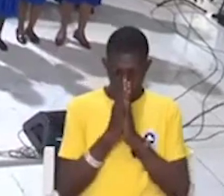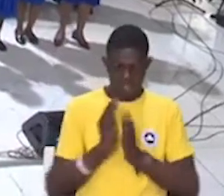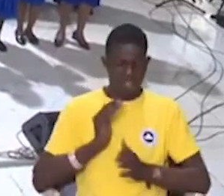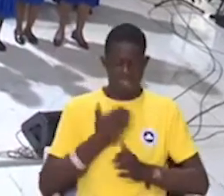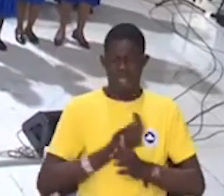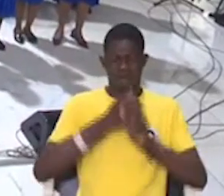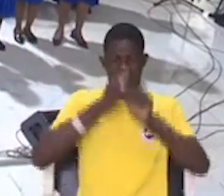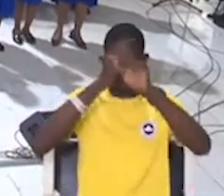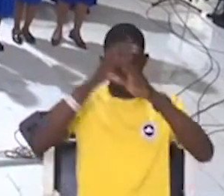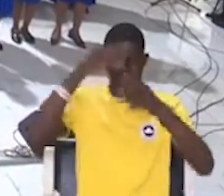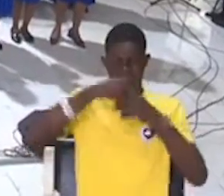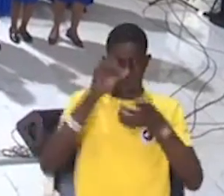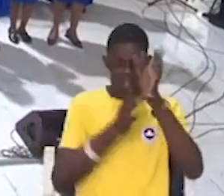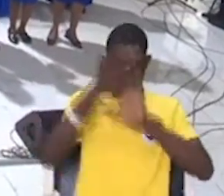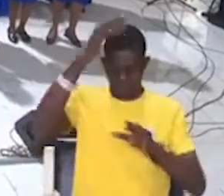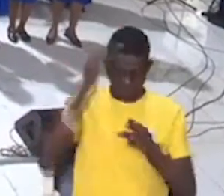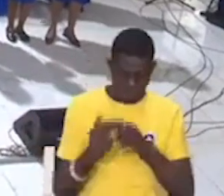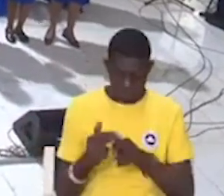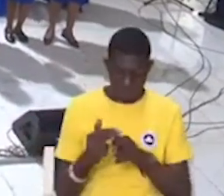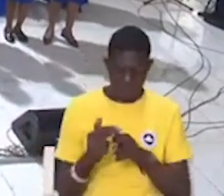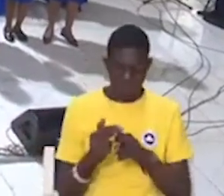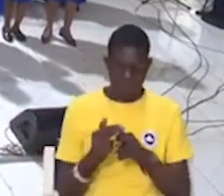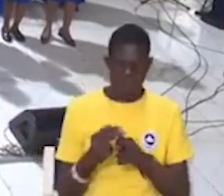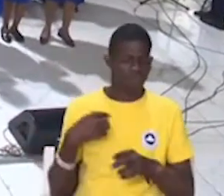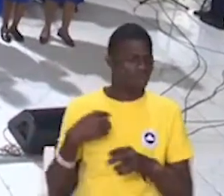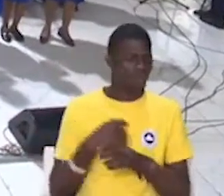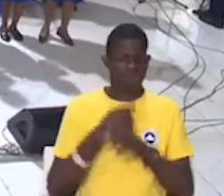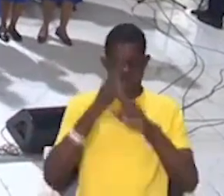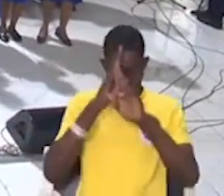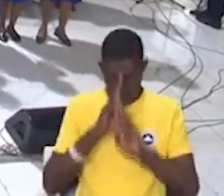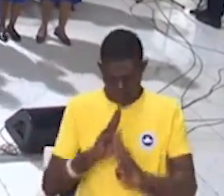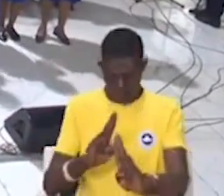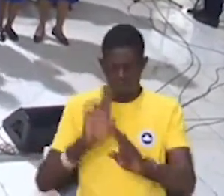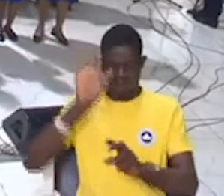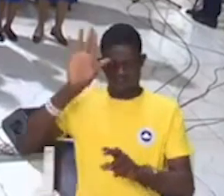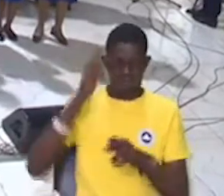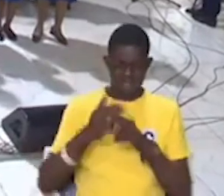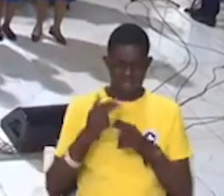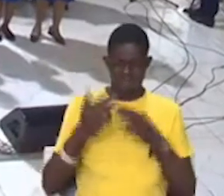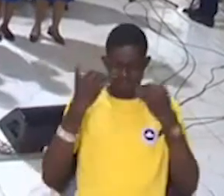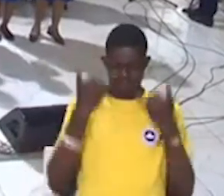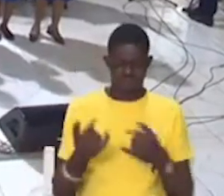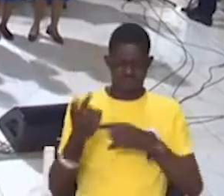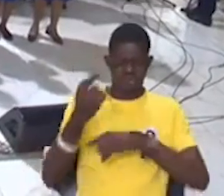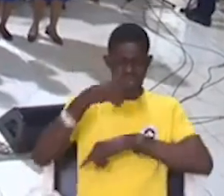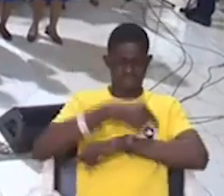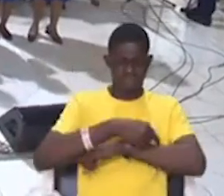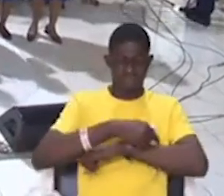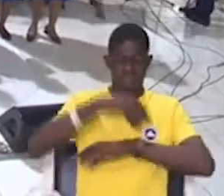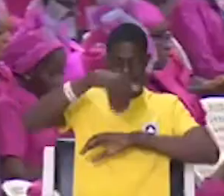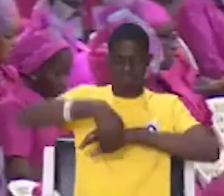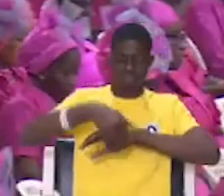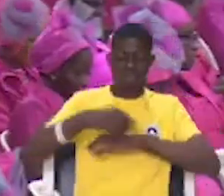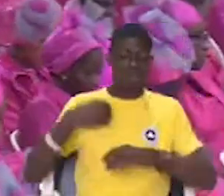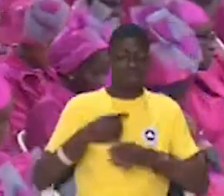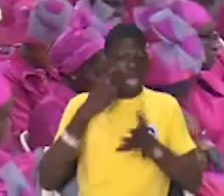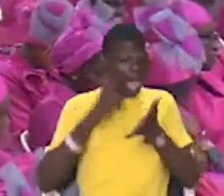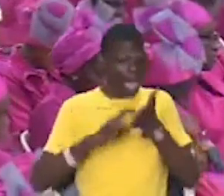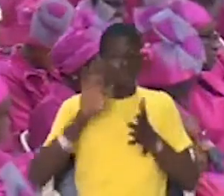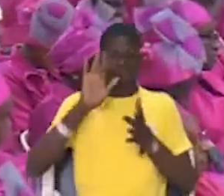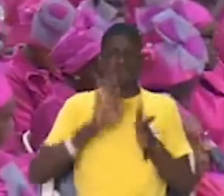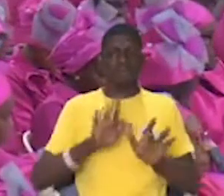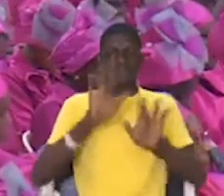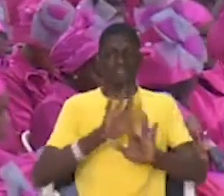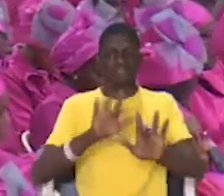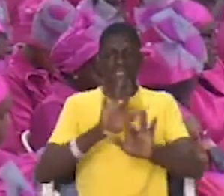Our Father, in the name of Jesus, we honor your name tonight. We acknowledge your mercy.